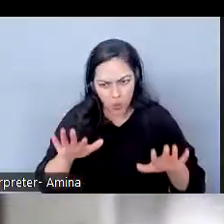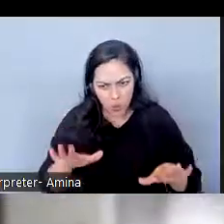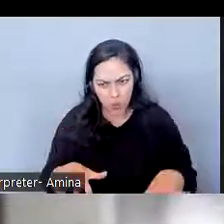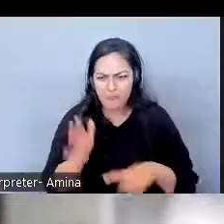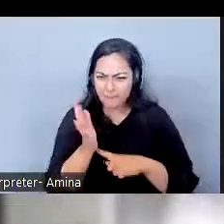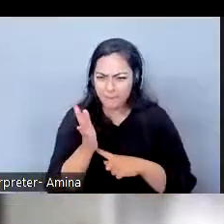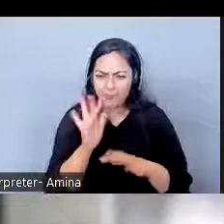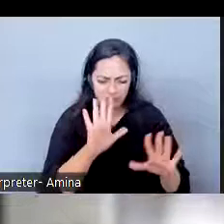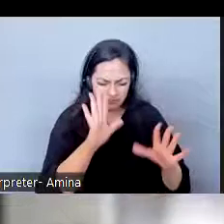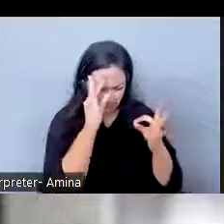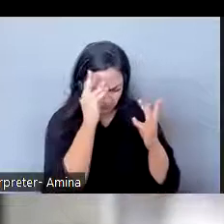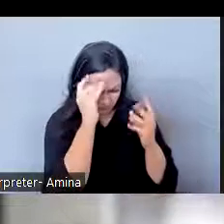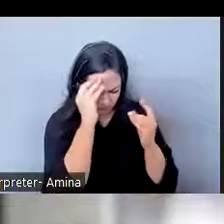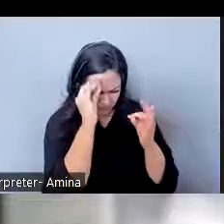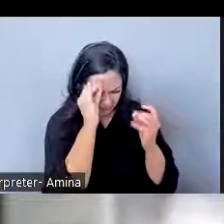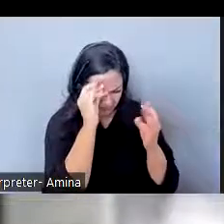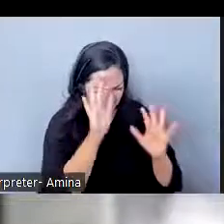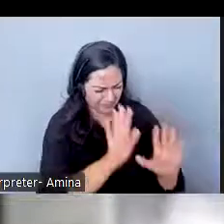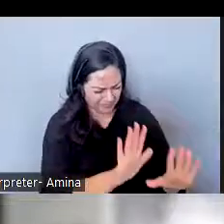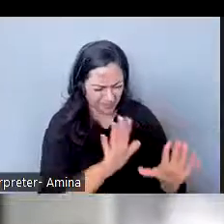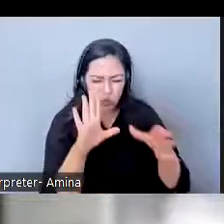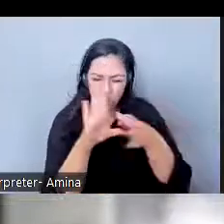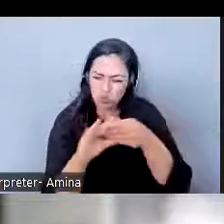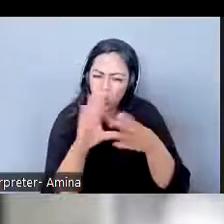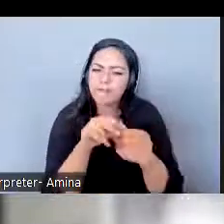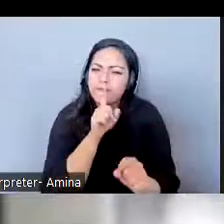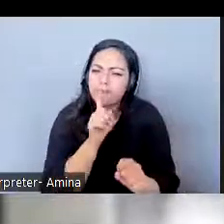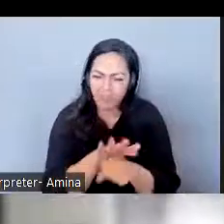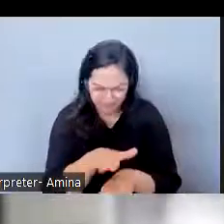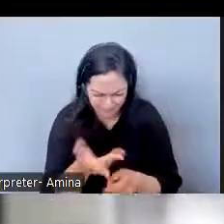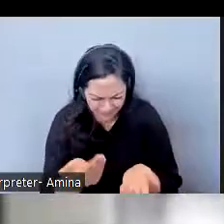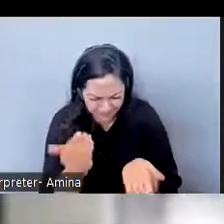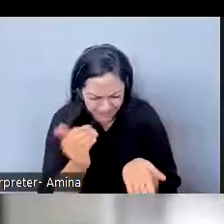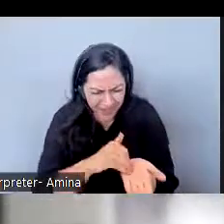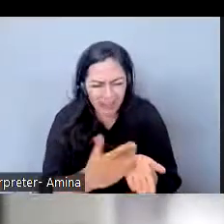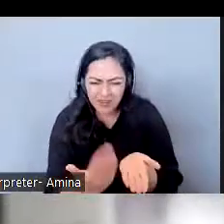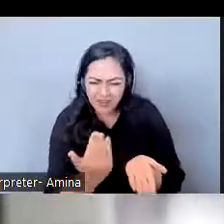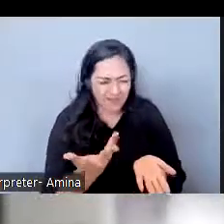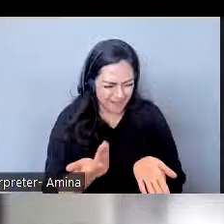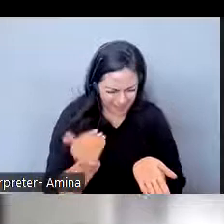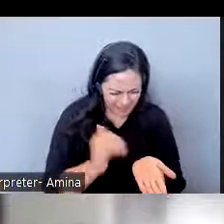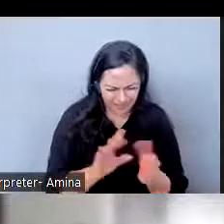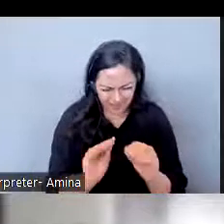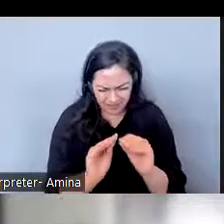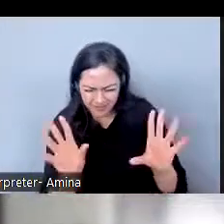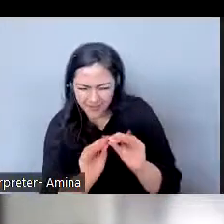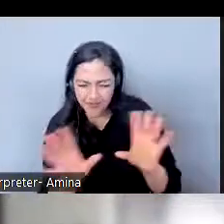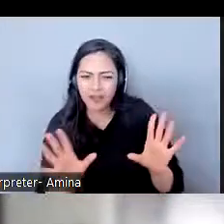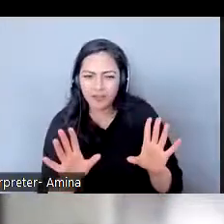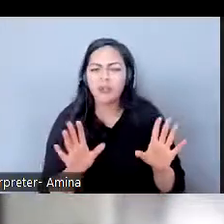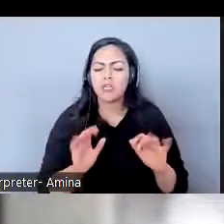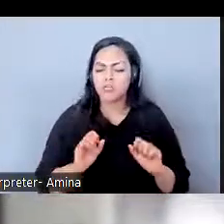story. So you need to slow things down. So that's that whole wait, take 5, and then react after